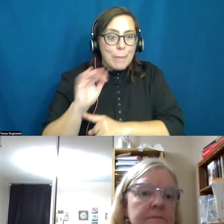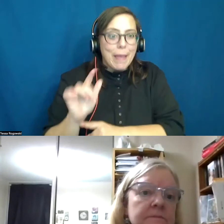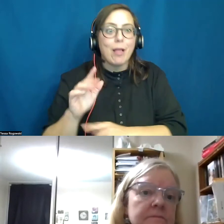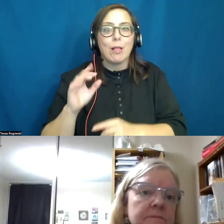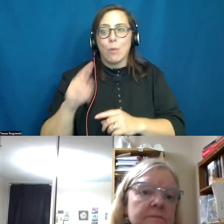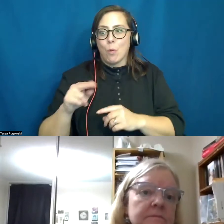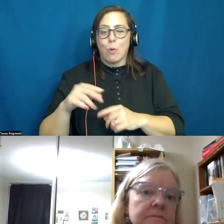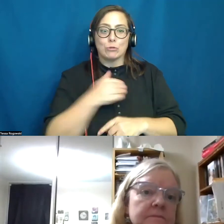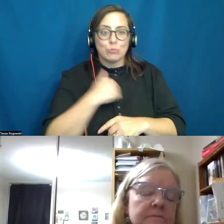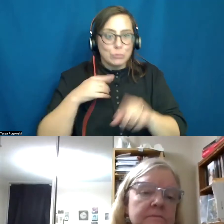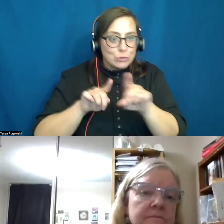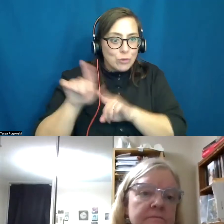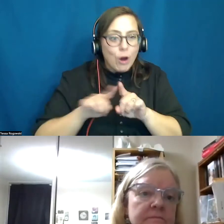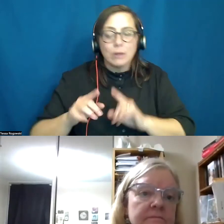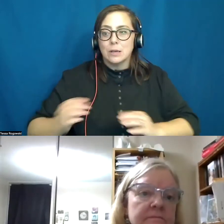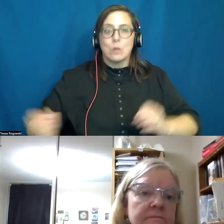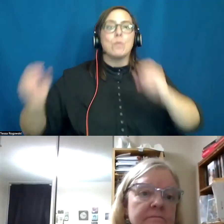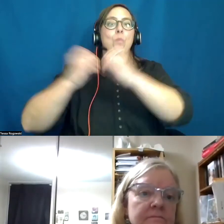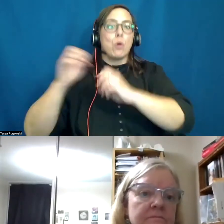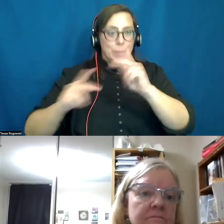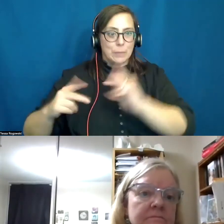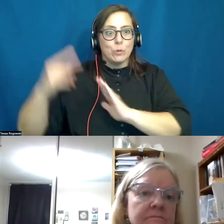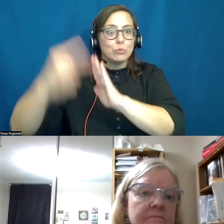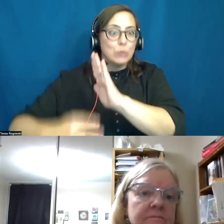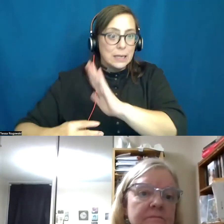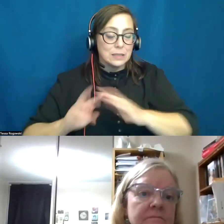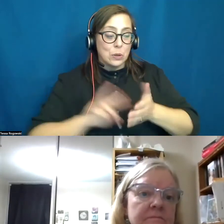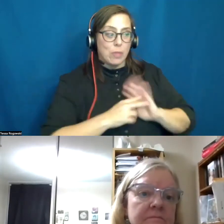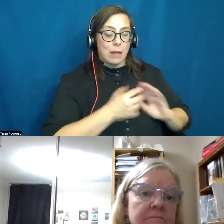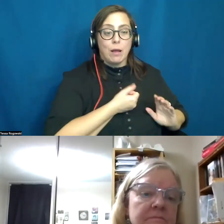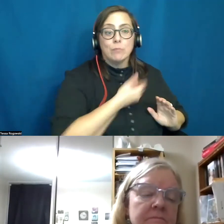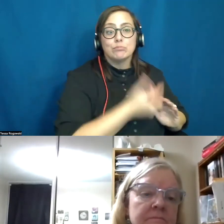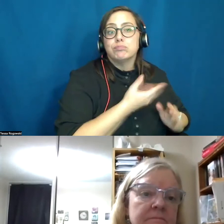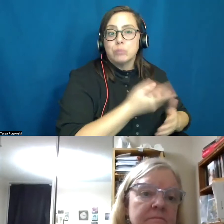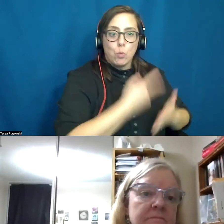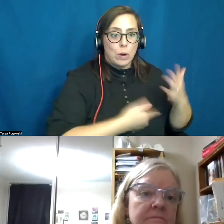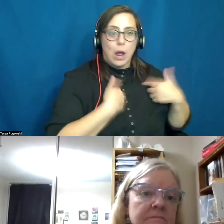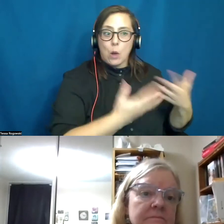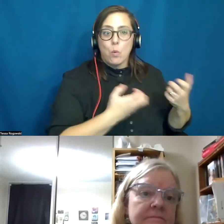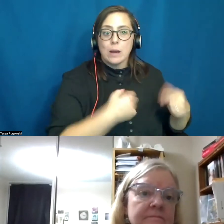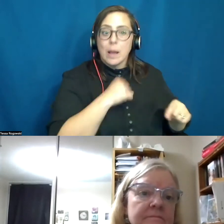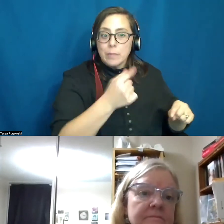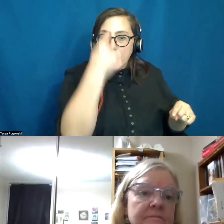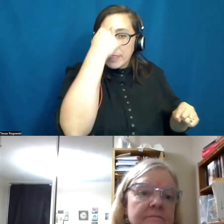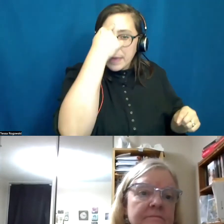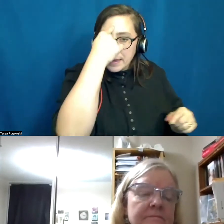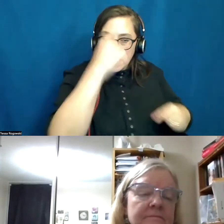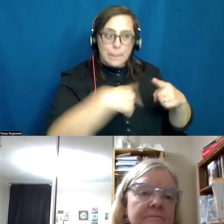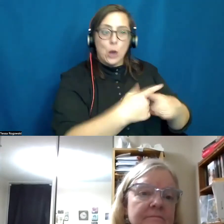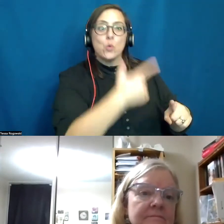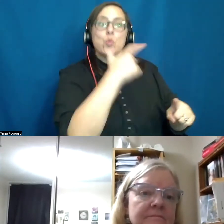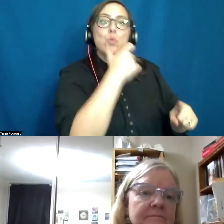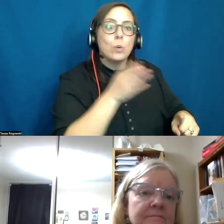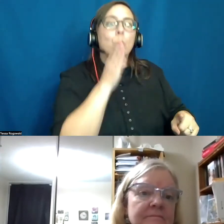some ways I allow myself to just do whatever I want, whatever feels right. And I'm not thinking so much about